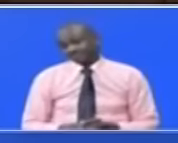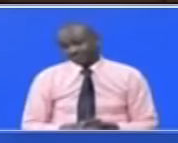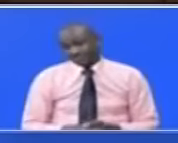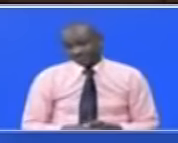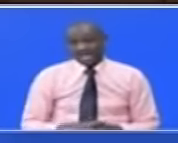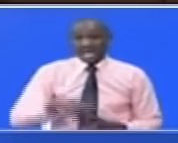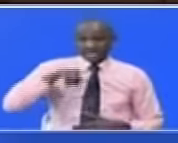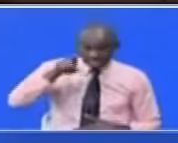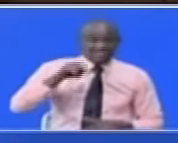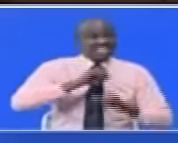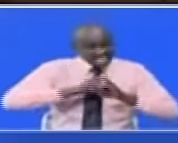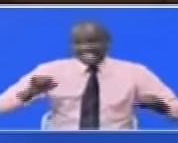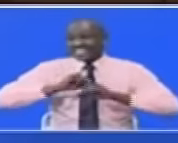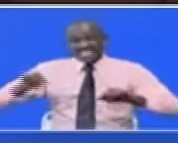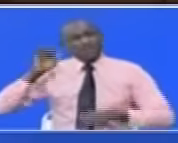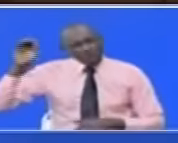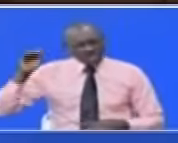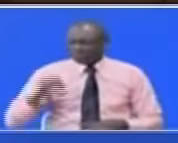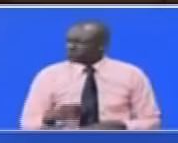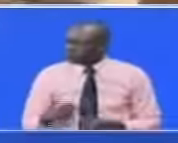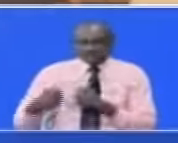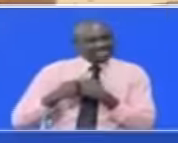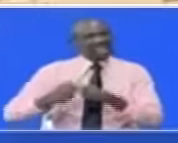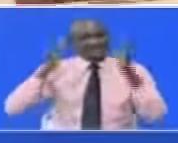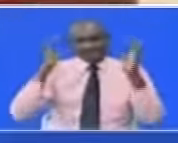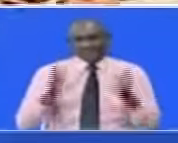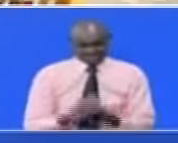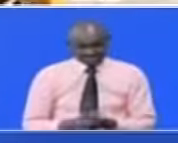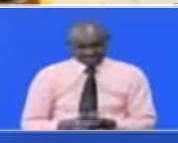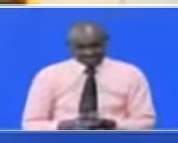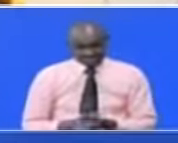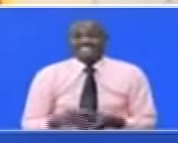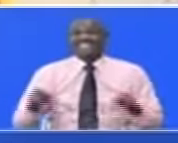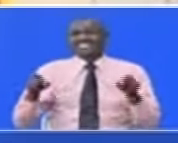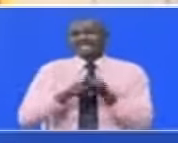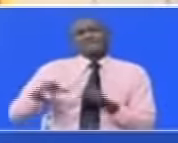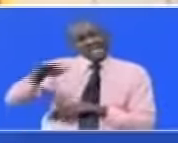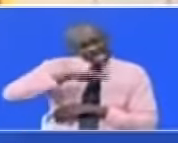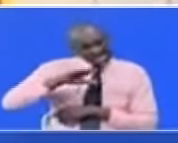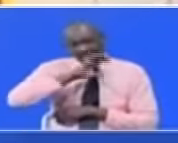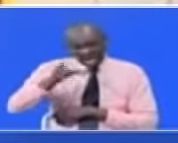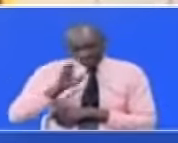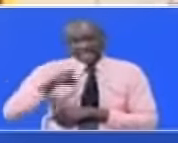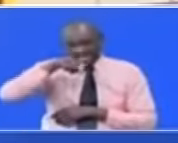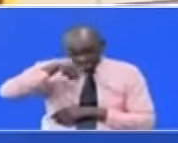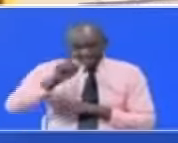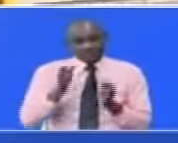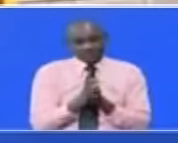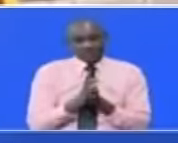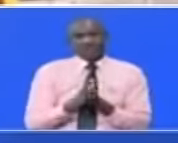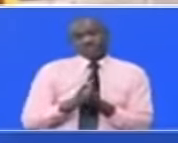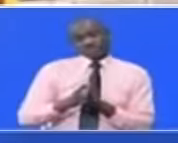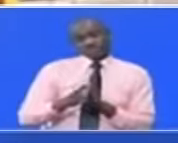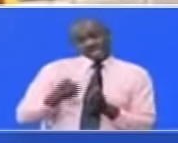having to do the cleaning duties in the morning, which she was not used to. In the second home, we meet Rachel Wamboi, a student at Loreto Limuru, who